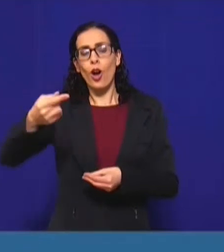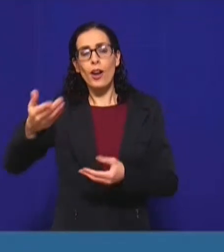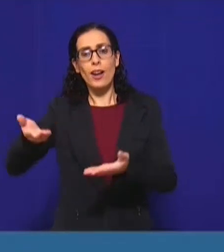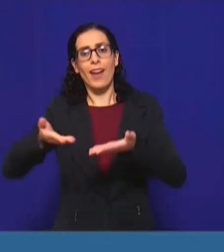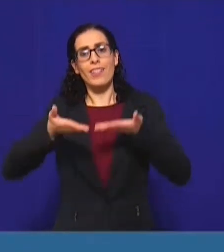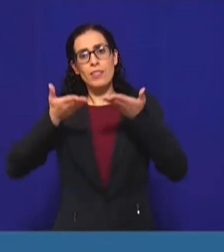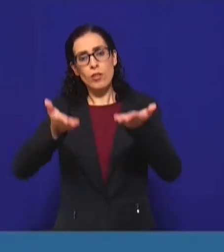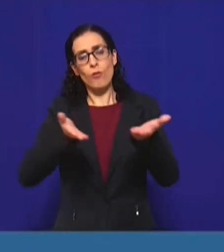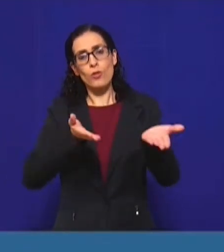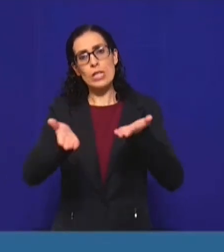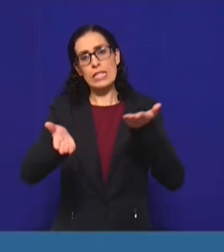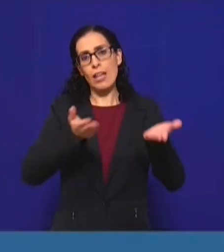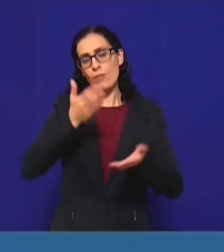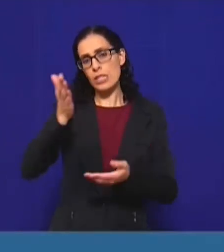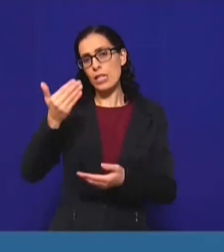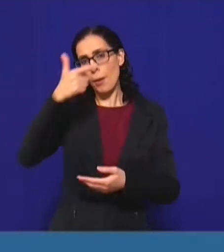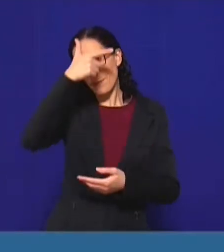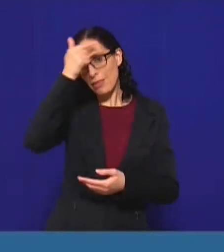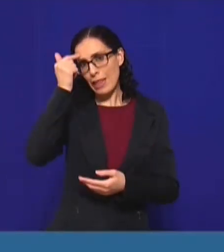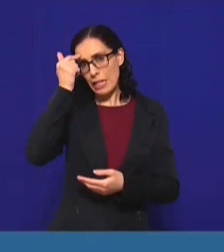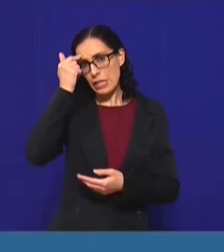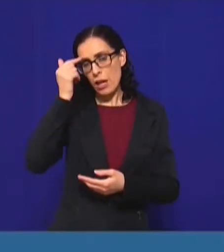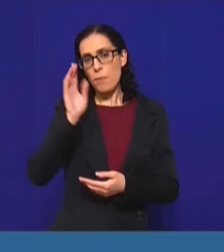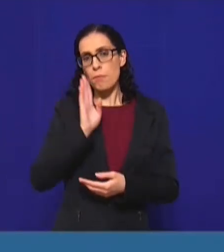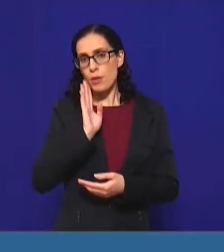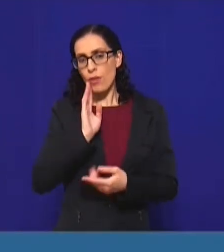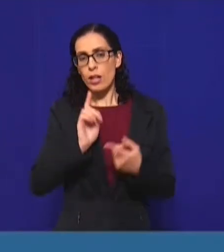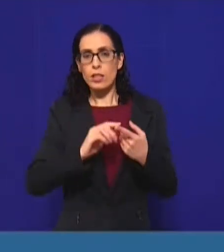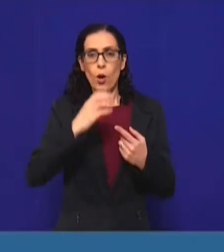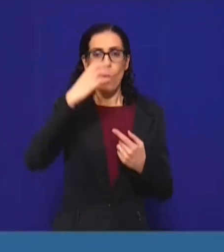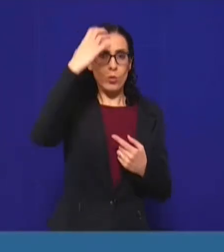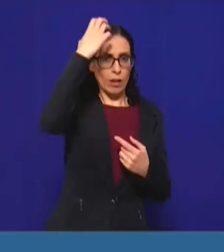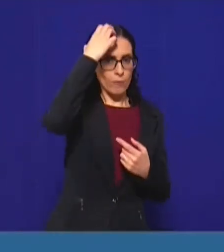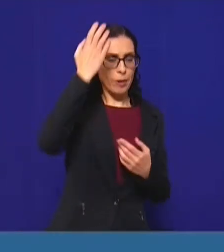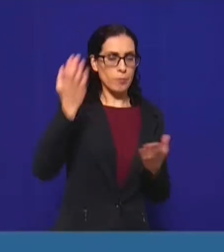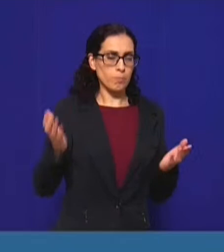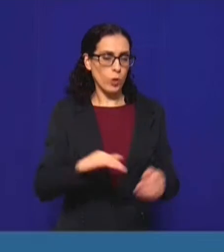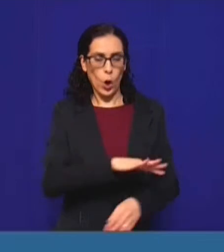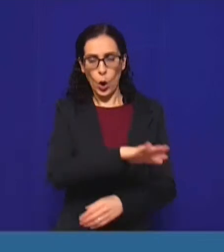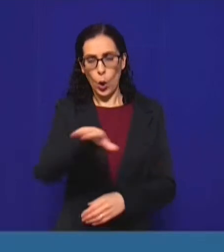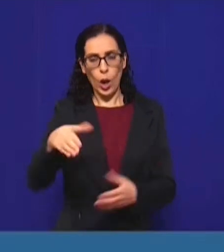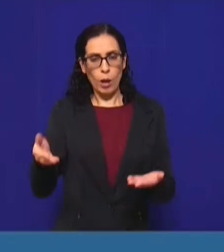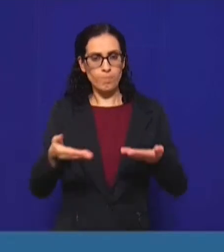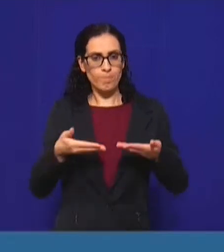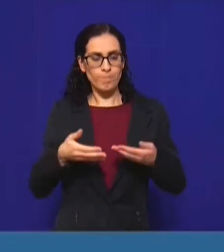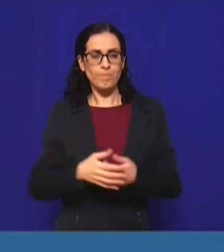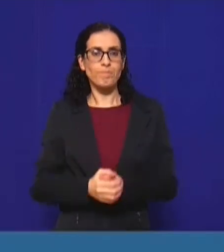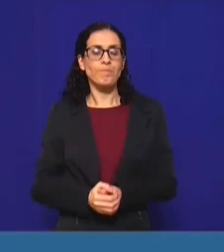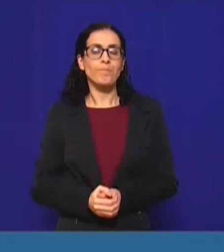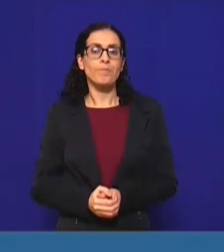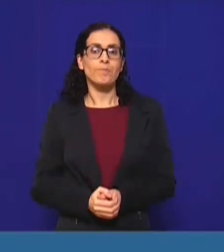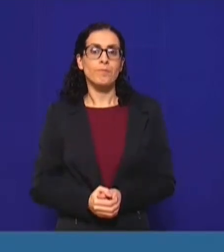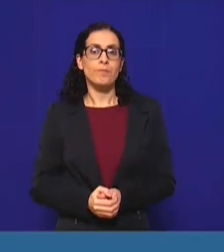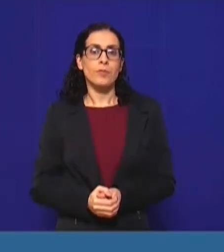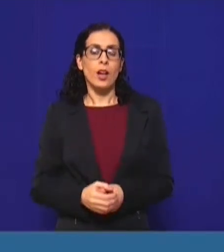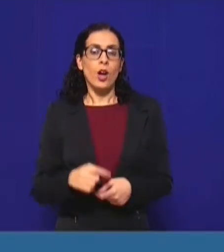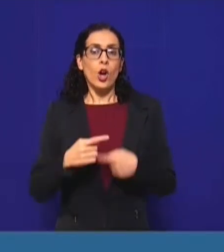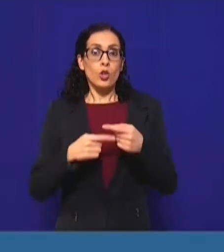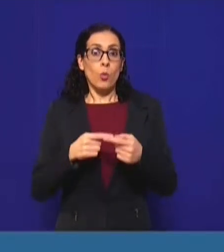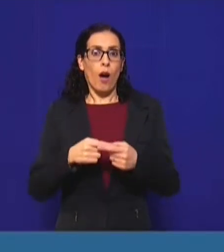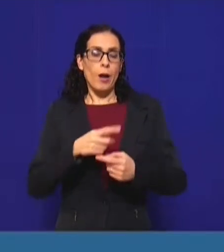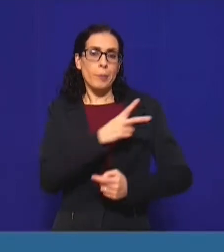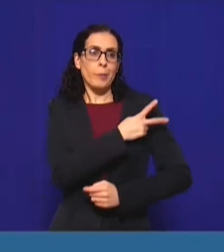joffru ir-rapid tests kemm dawk privati u kif ukoll dawk tal-gvern. Fuq spezzjonijiet aħna saħaħna kemm